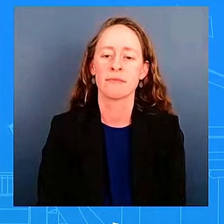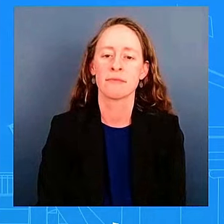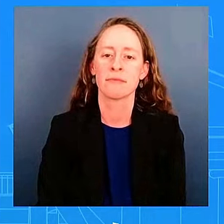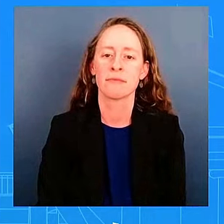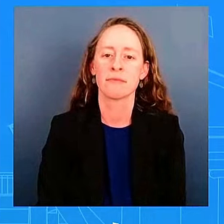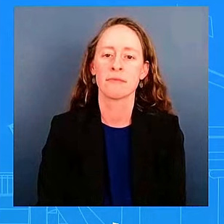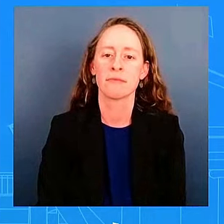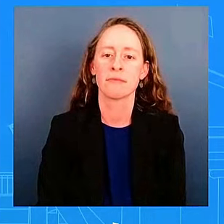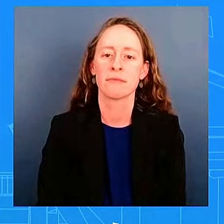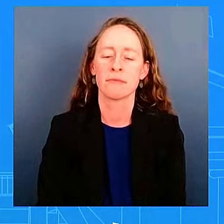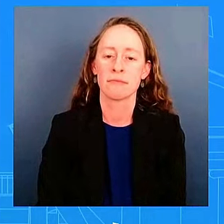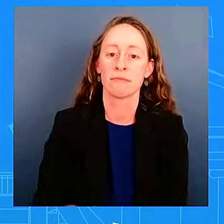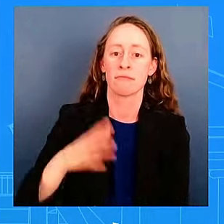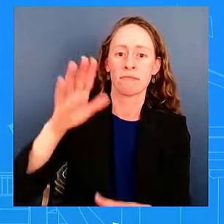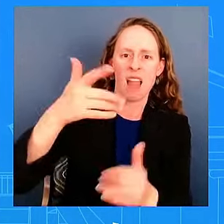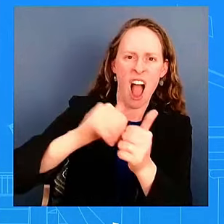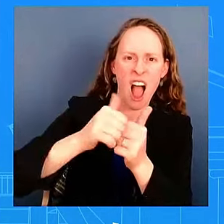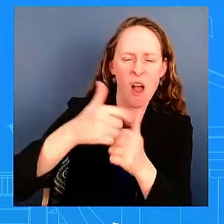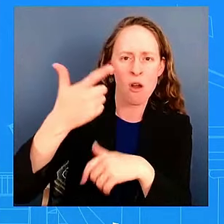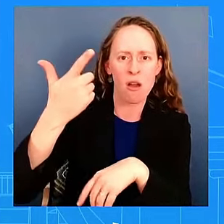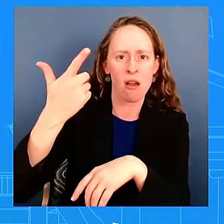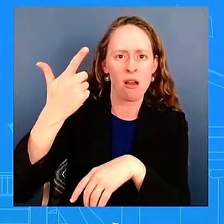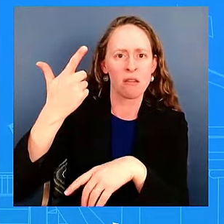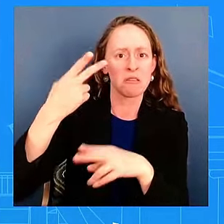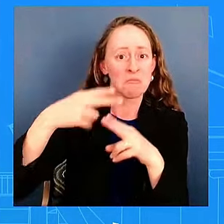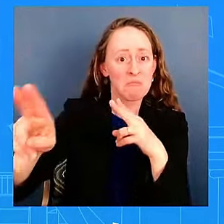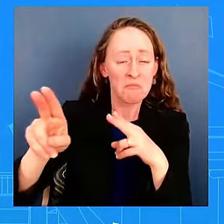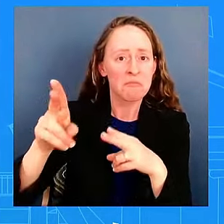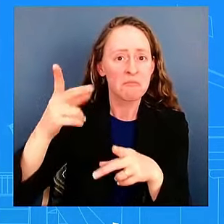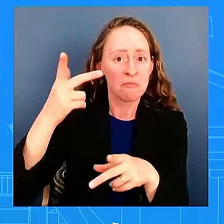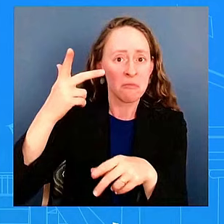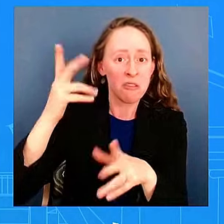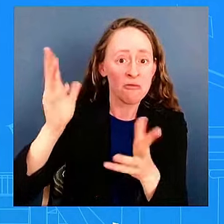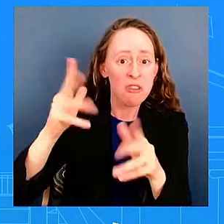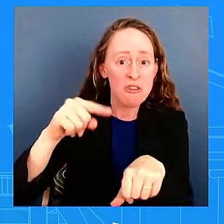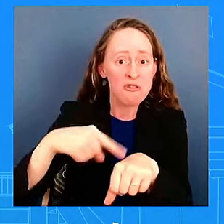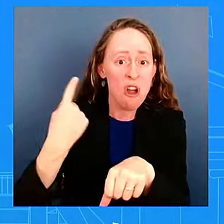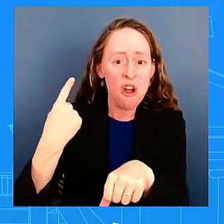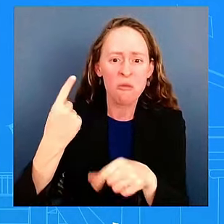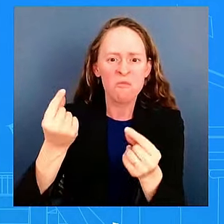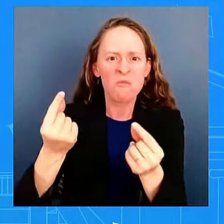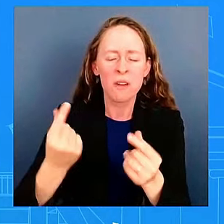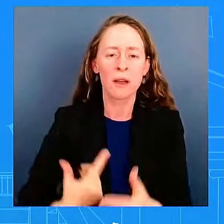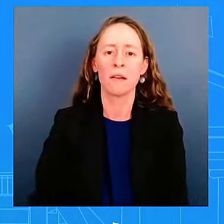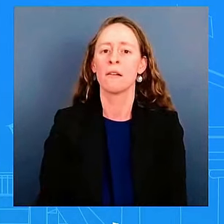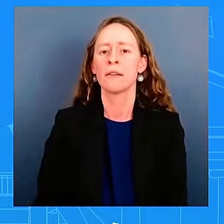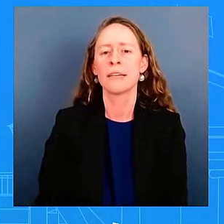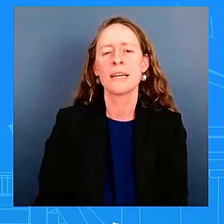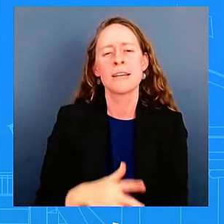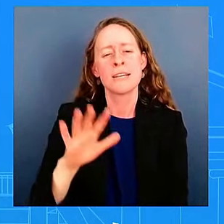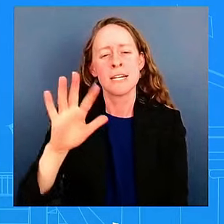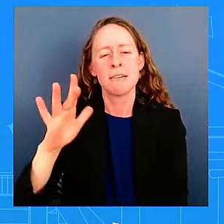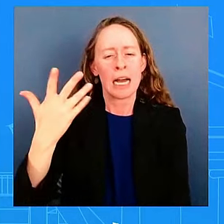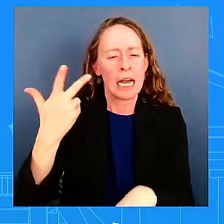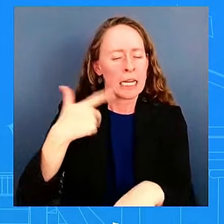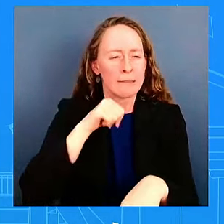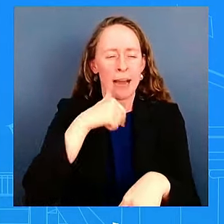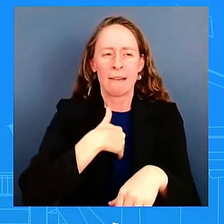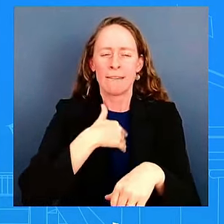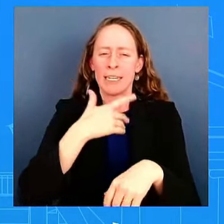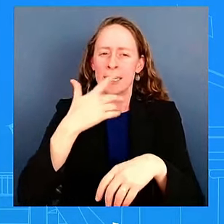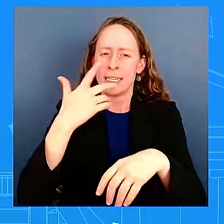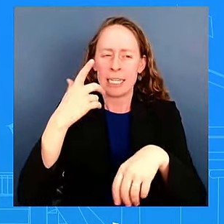it happened on Saturday. Don't have a timeline for you. It was a respectful call. It was a